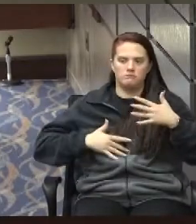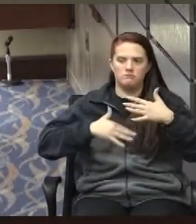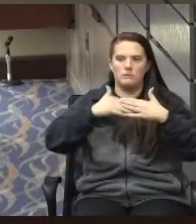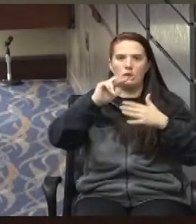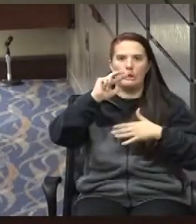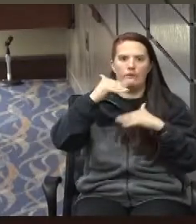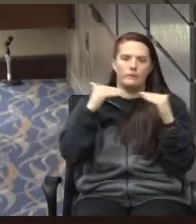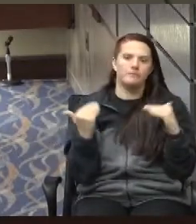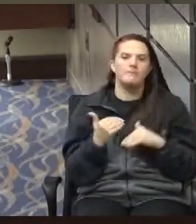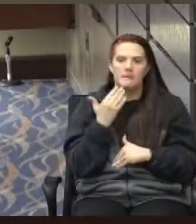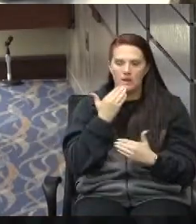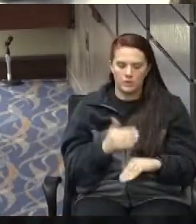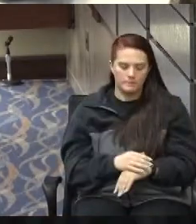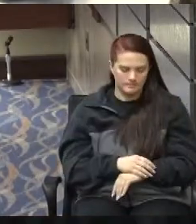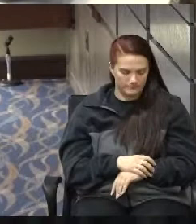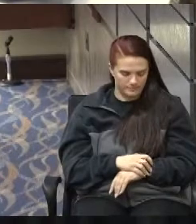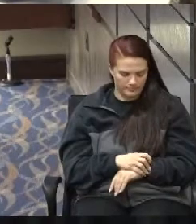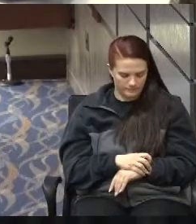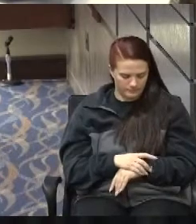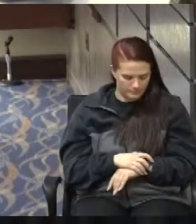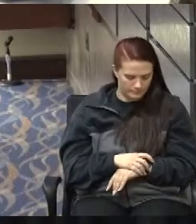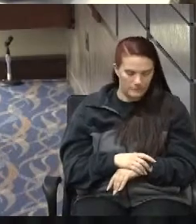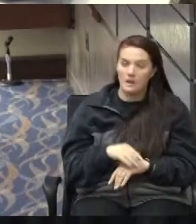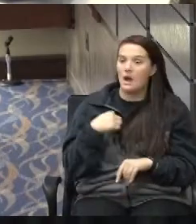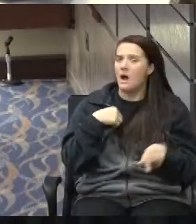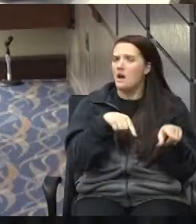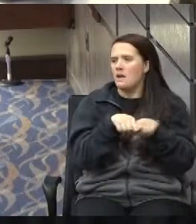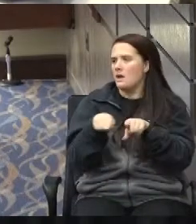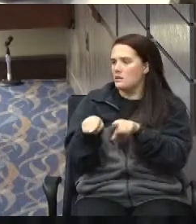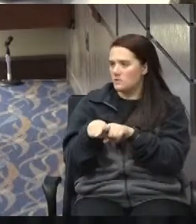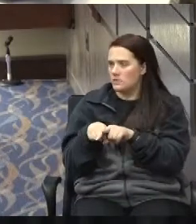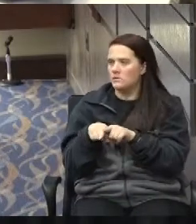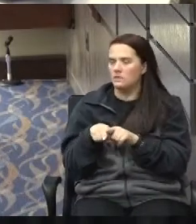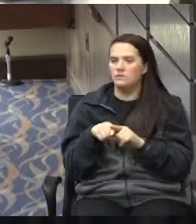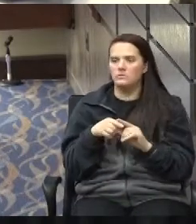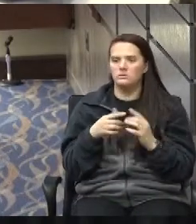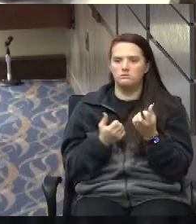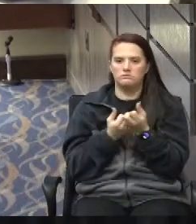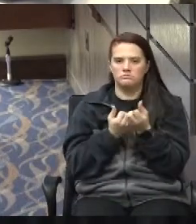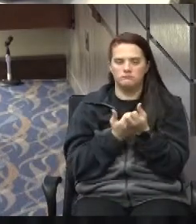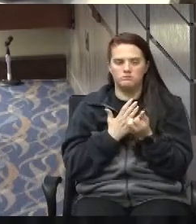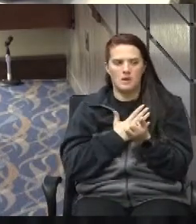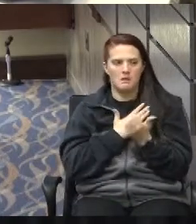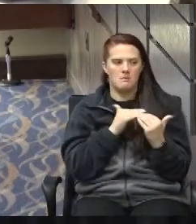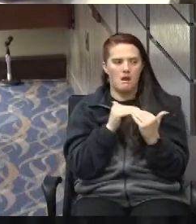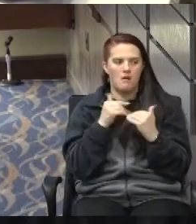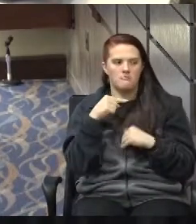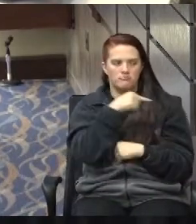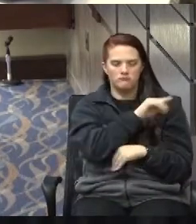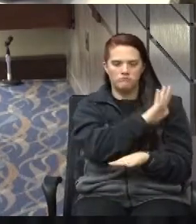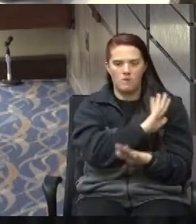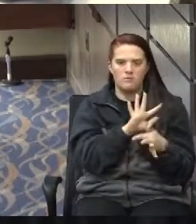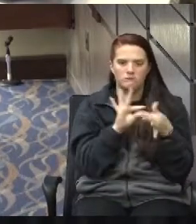floor. So thank you. I also echo my colleagues' remarks.